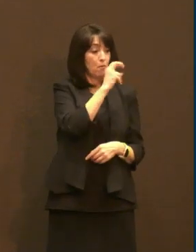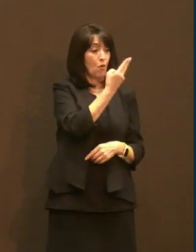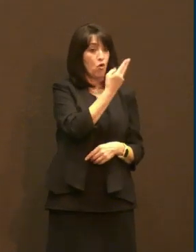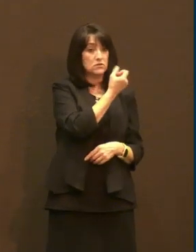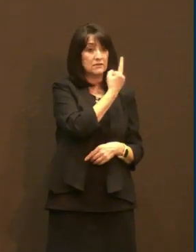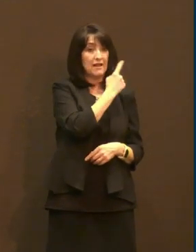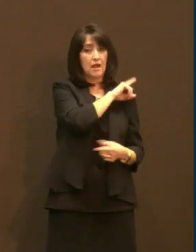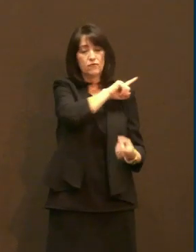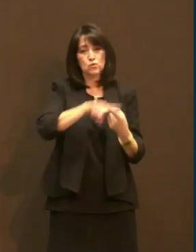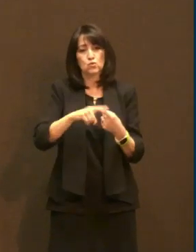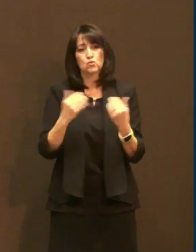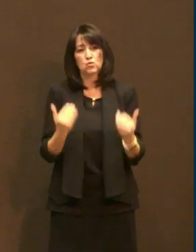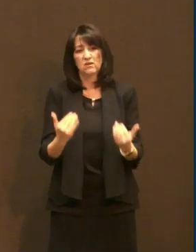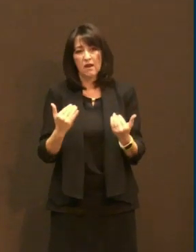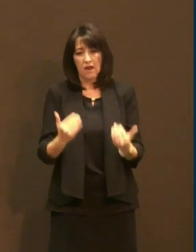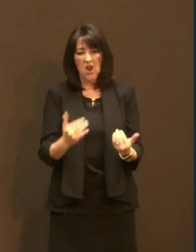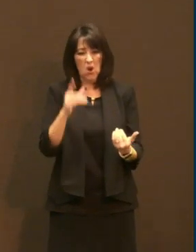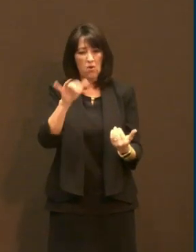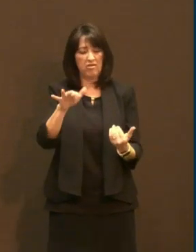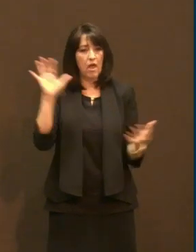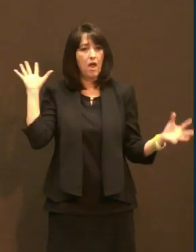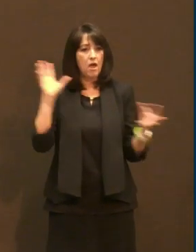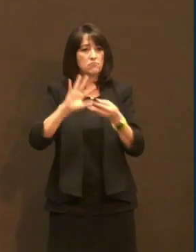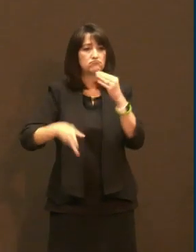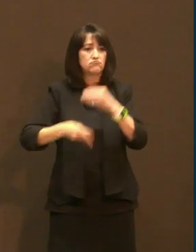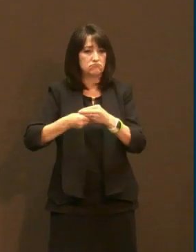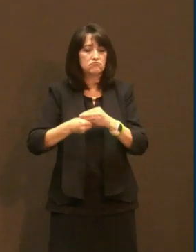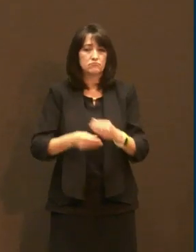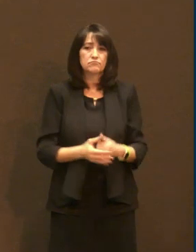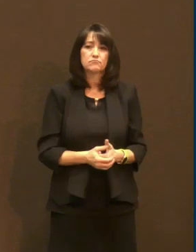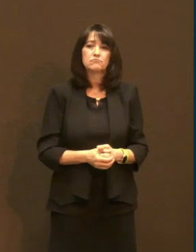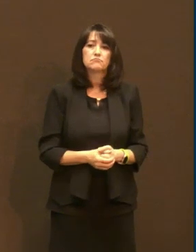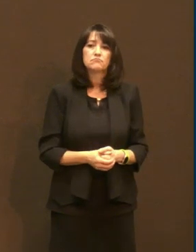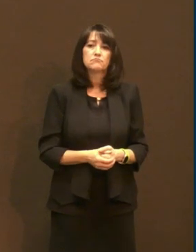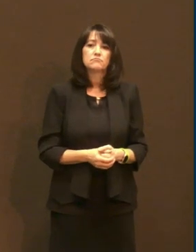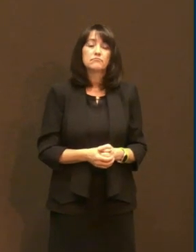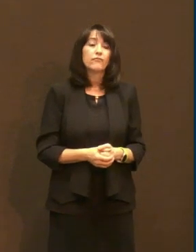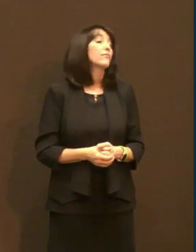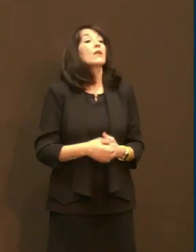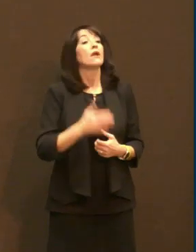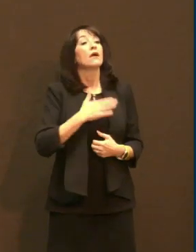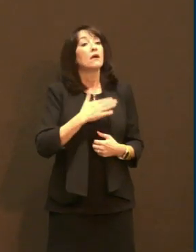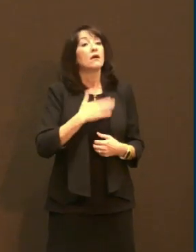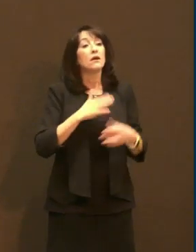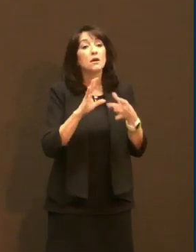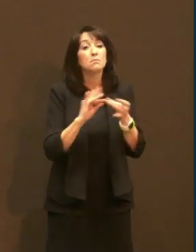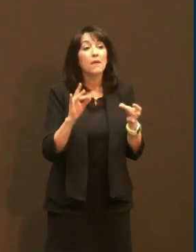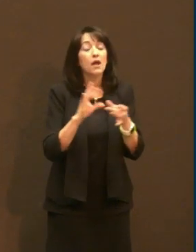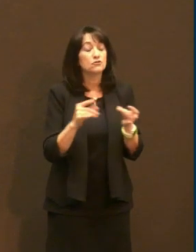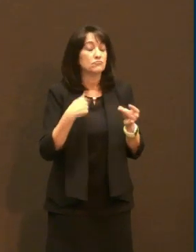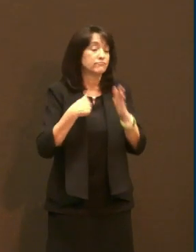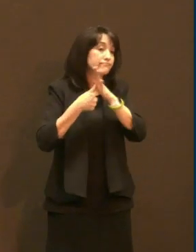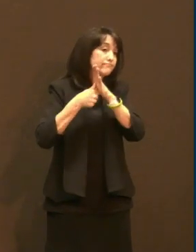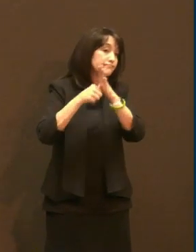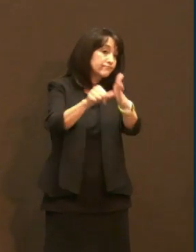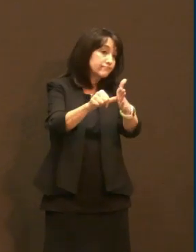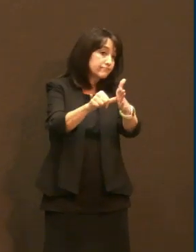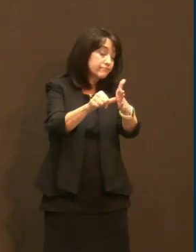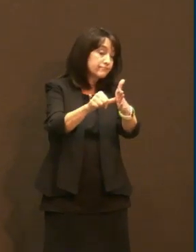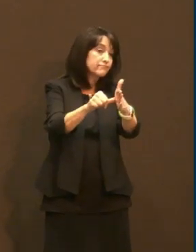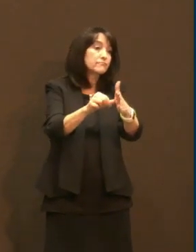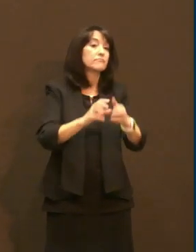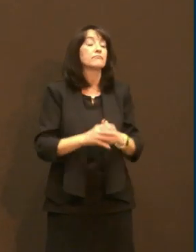So going back to our messages that have guided us, we need a healthy community.